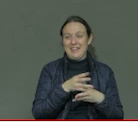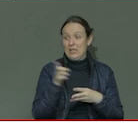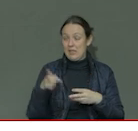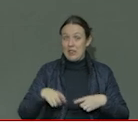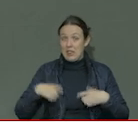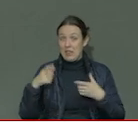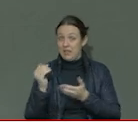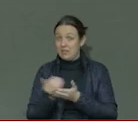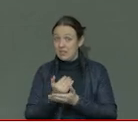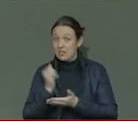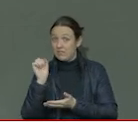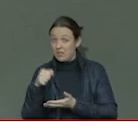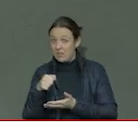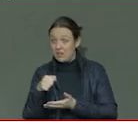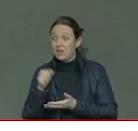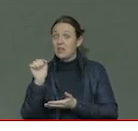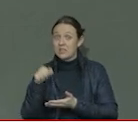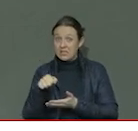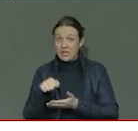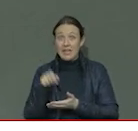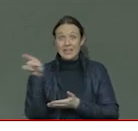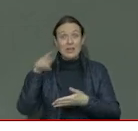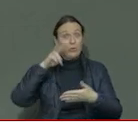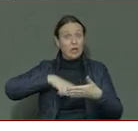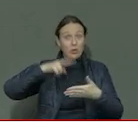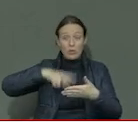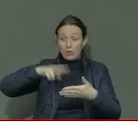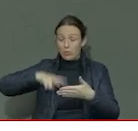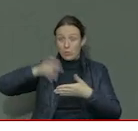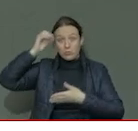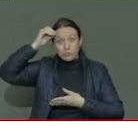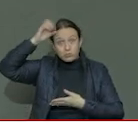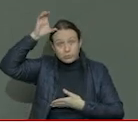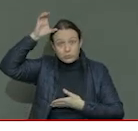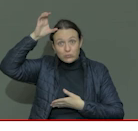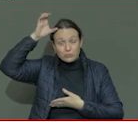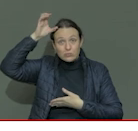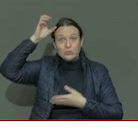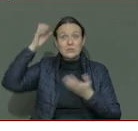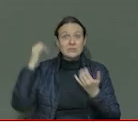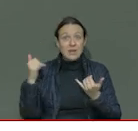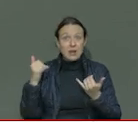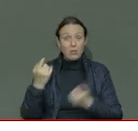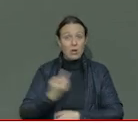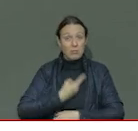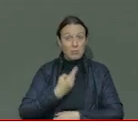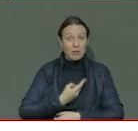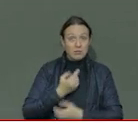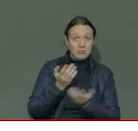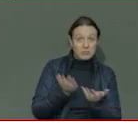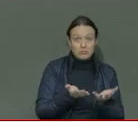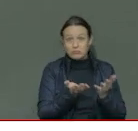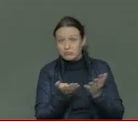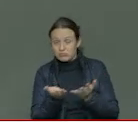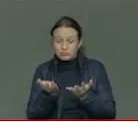survival? Yes, because he's so widely read, he's very knowledgeable. And when he's alone on that lifeboat, he can remember all